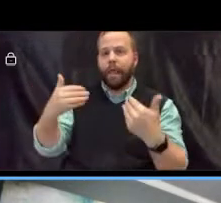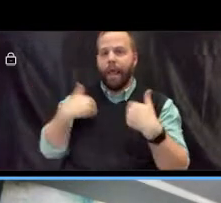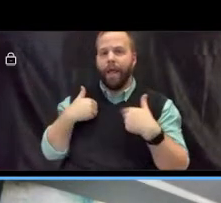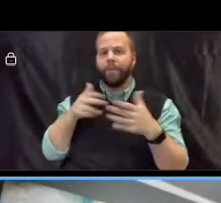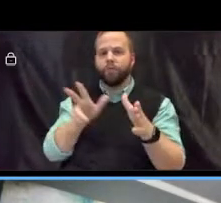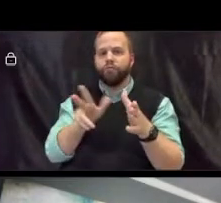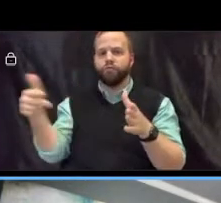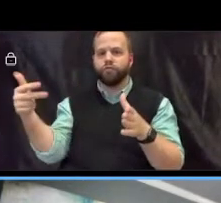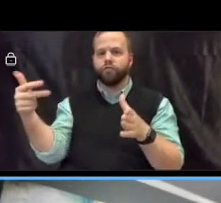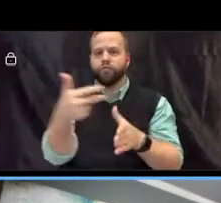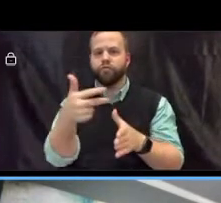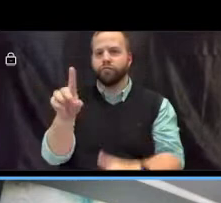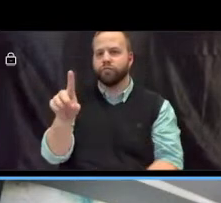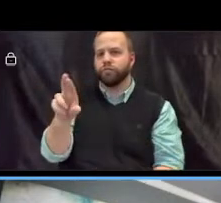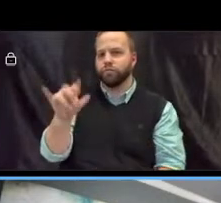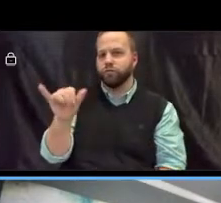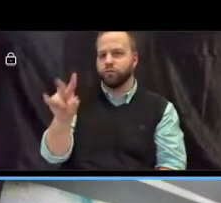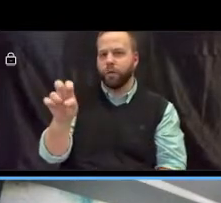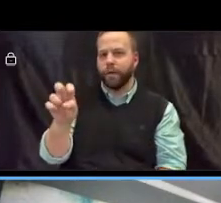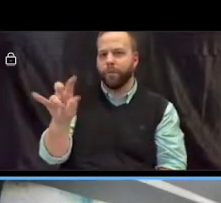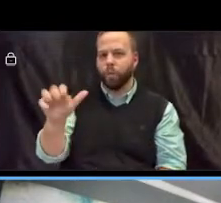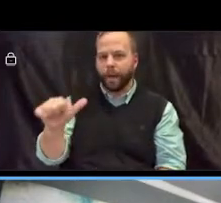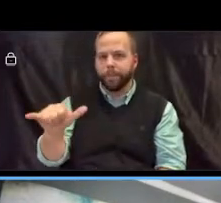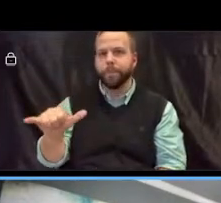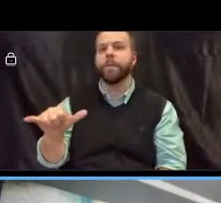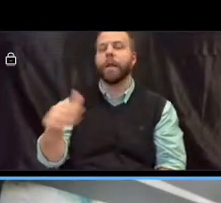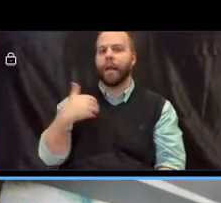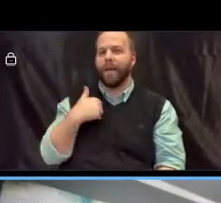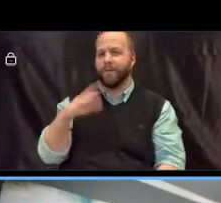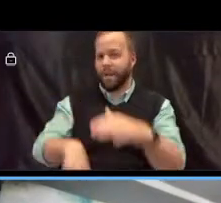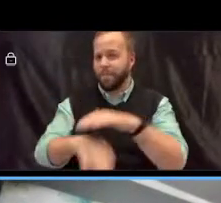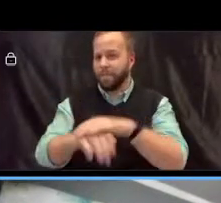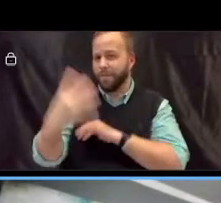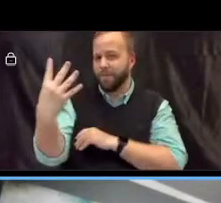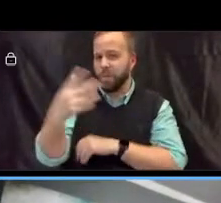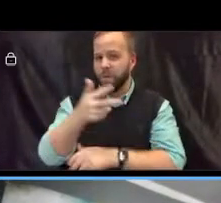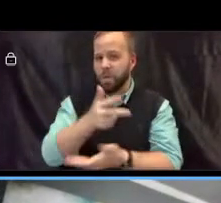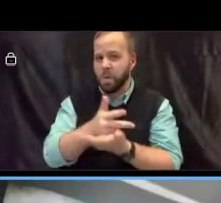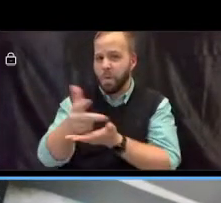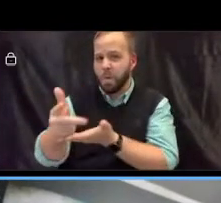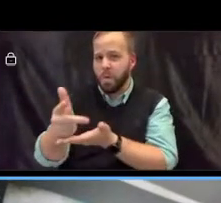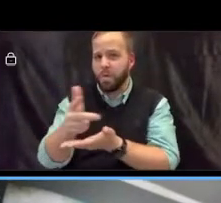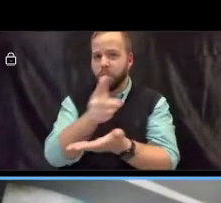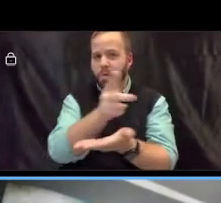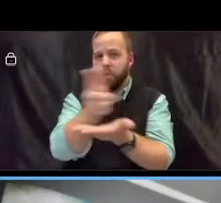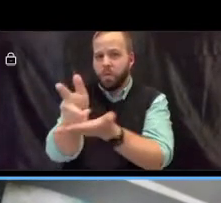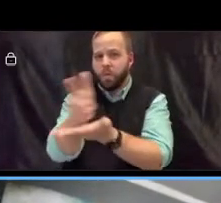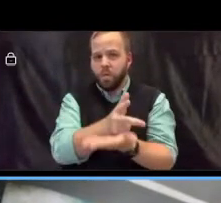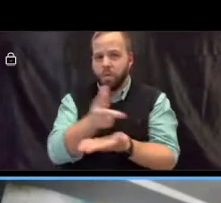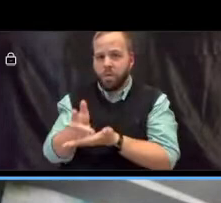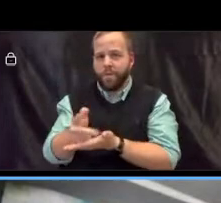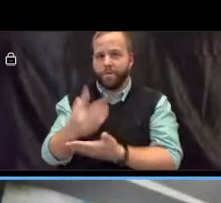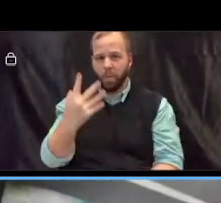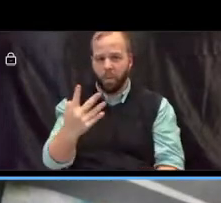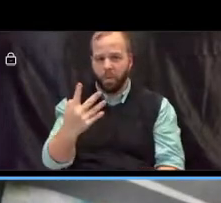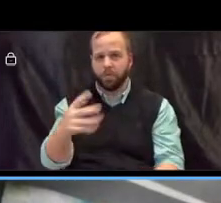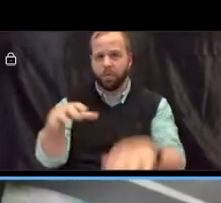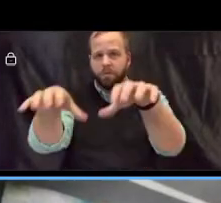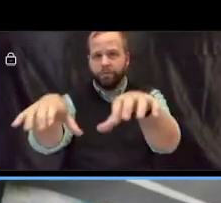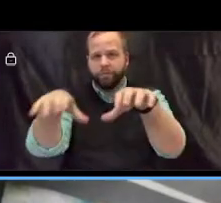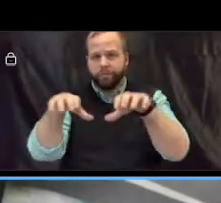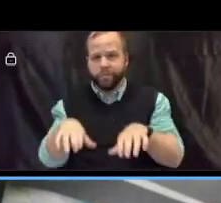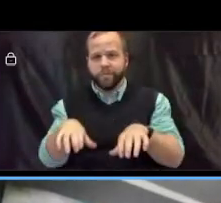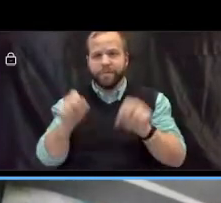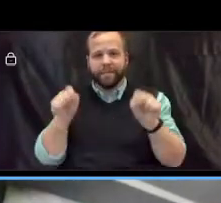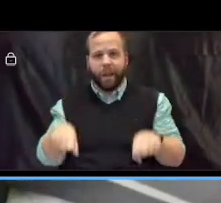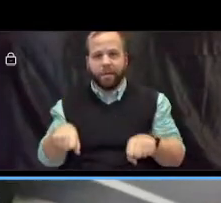and you can really park up to 4 cars in the driveway. So, it's too wide, and then you could fit a max